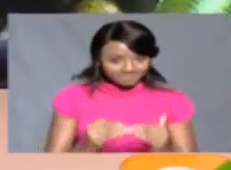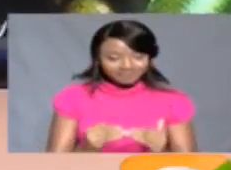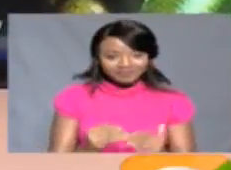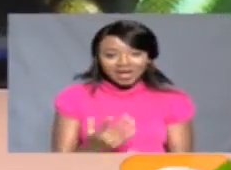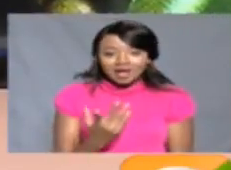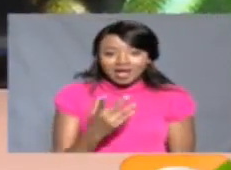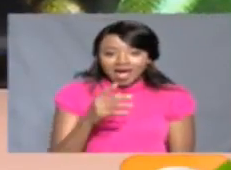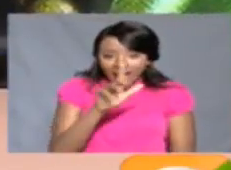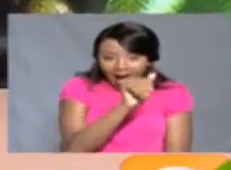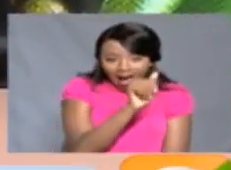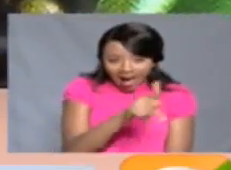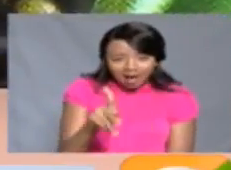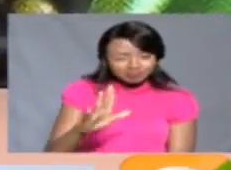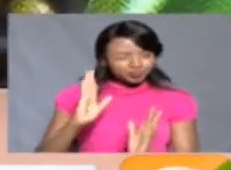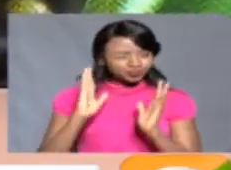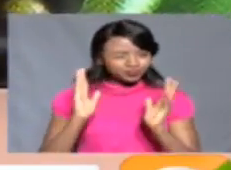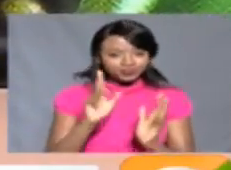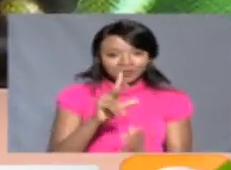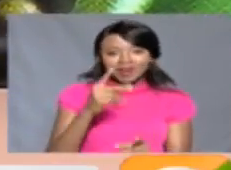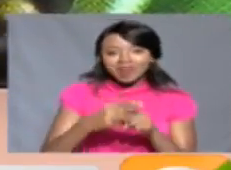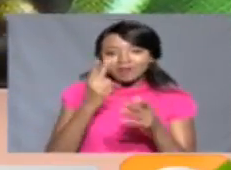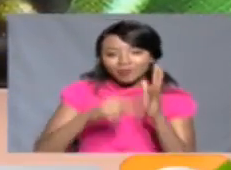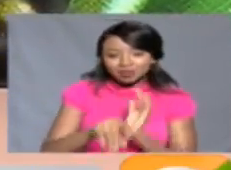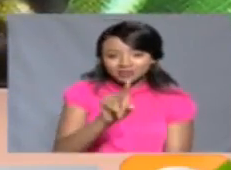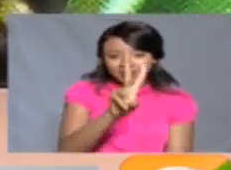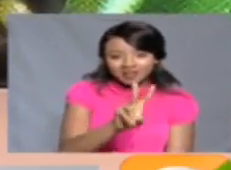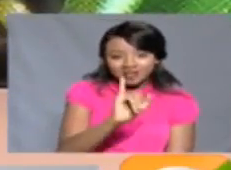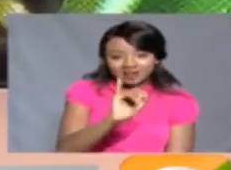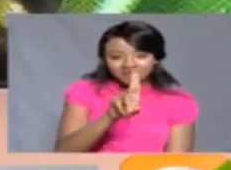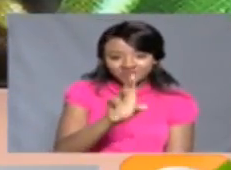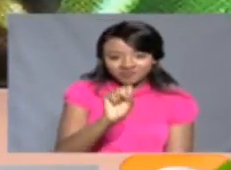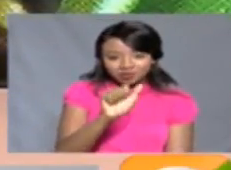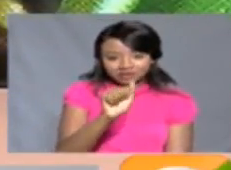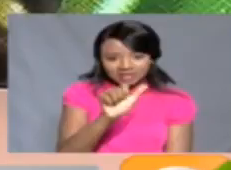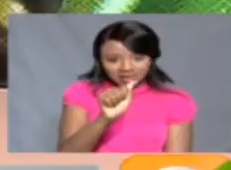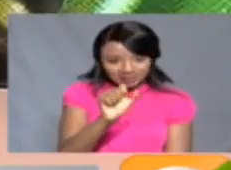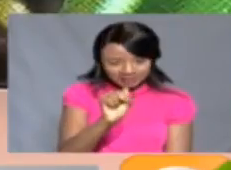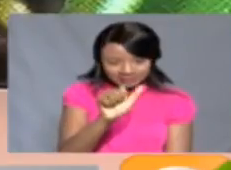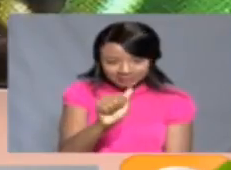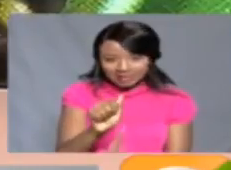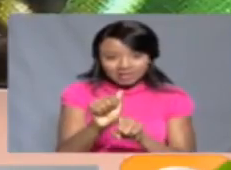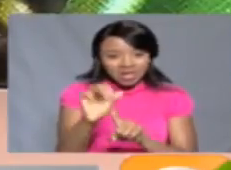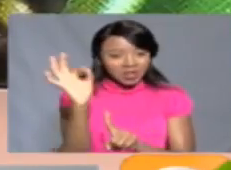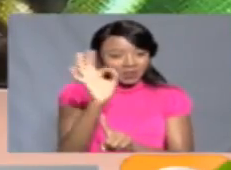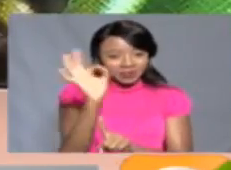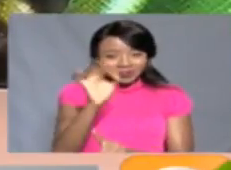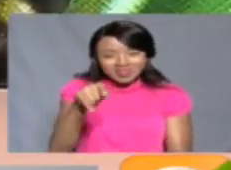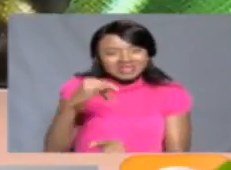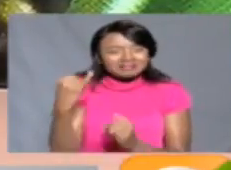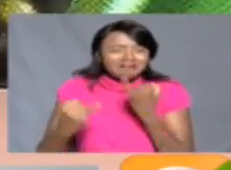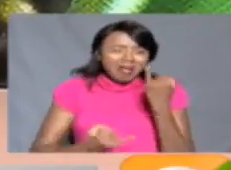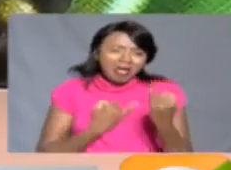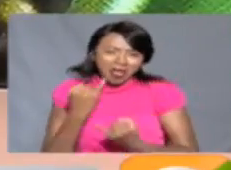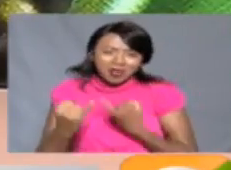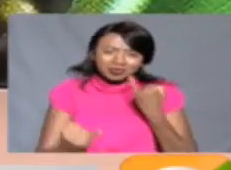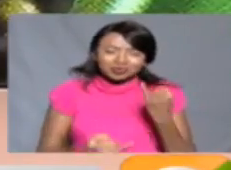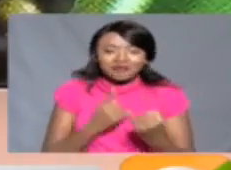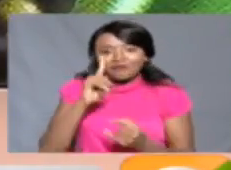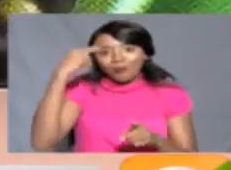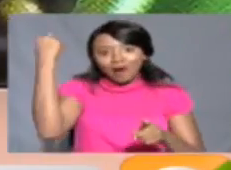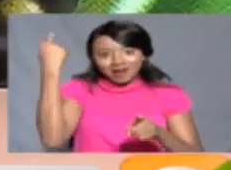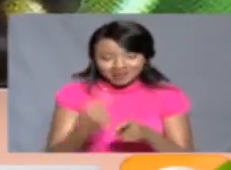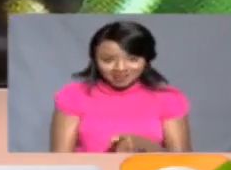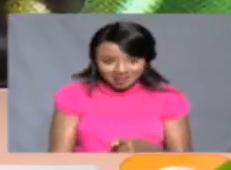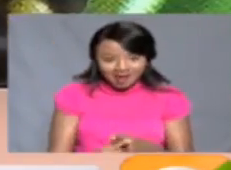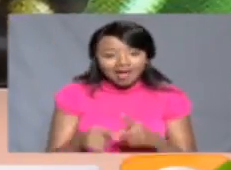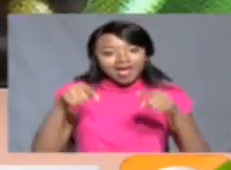Viusasa, the biggest video on demand platform in East Africa, has entertained you for more than a year now,